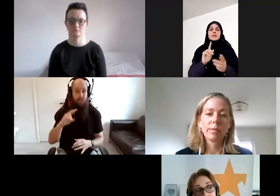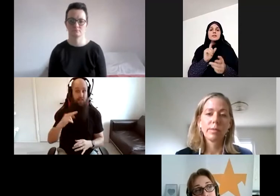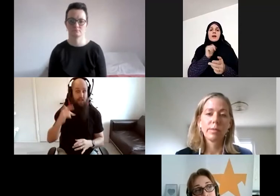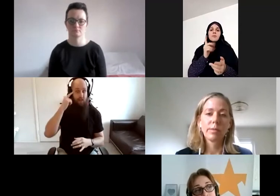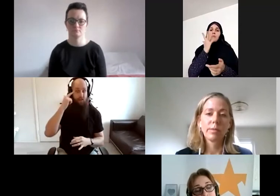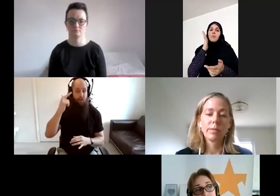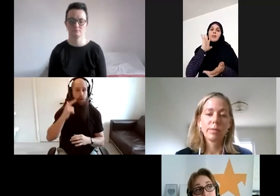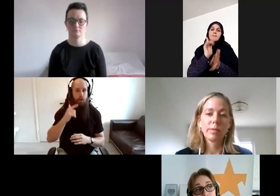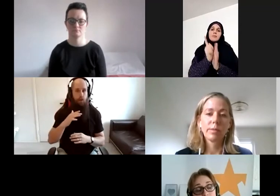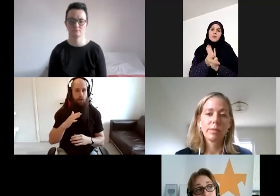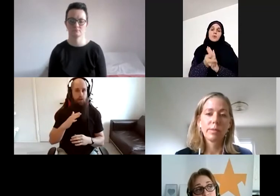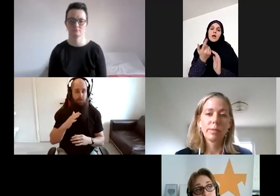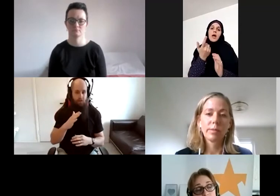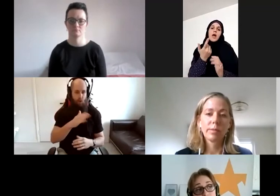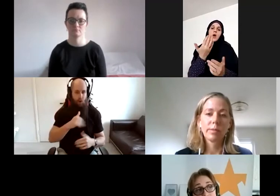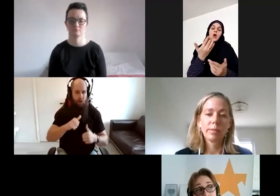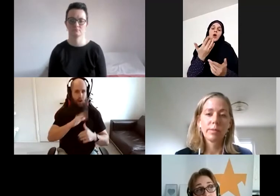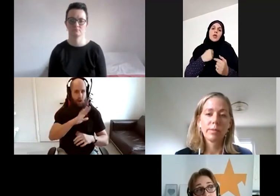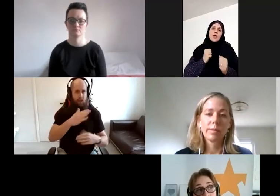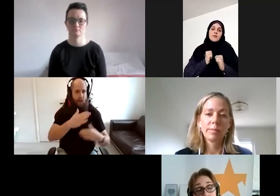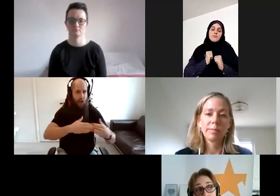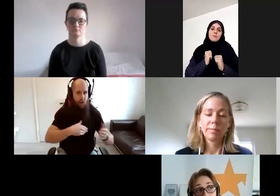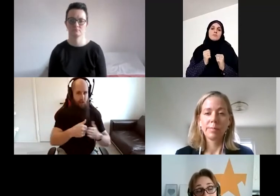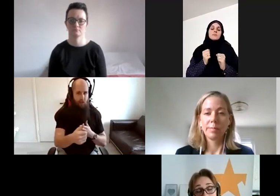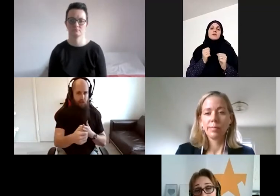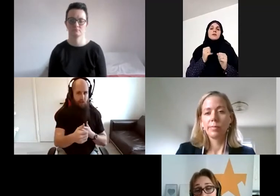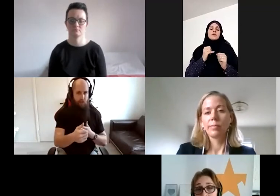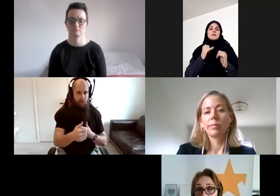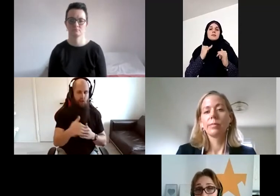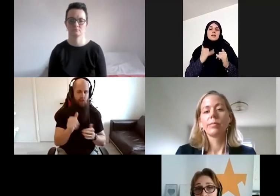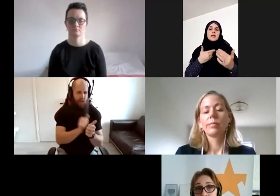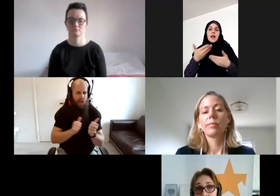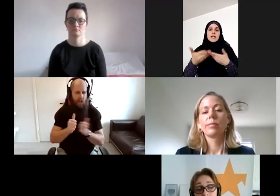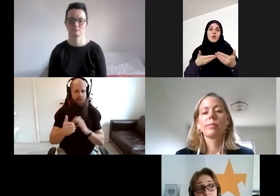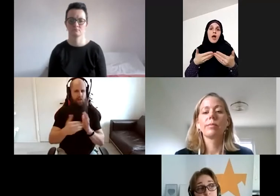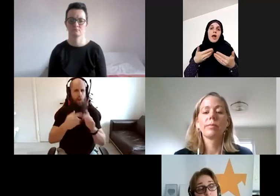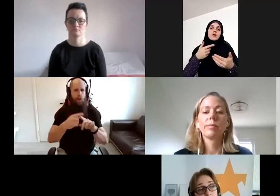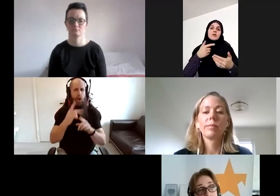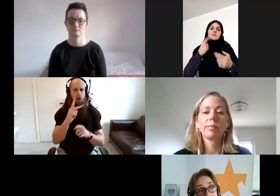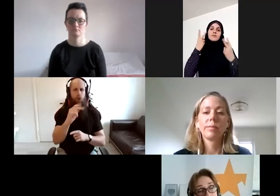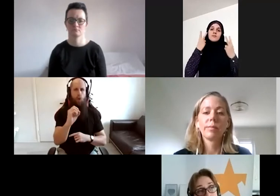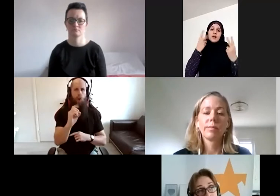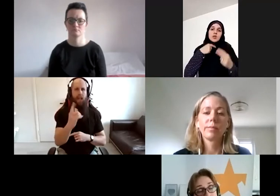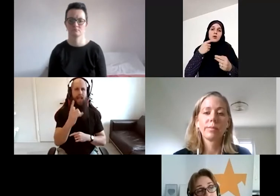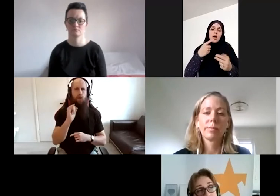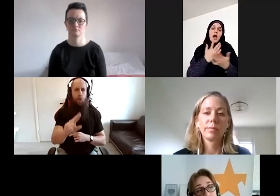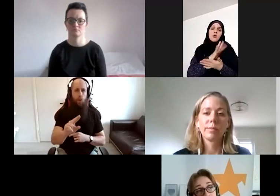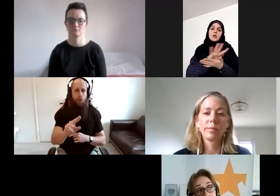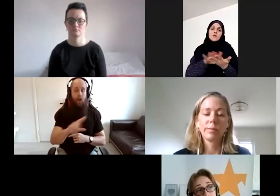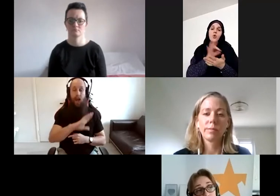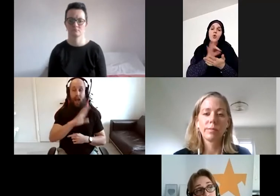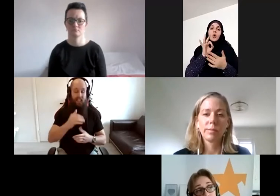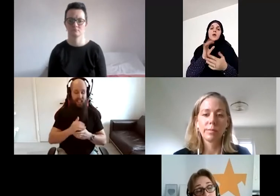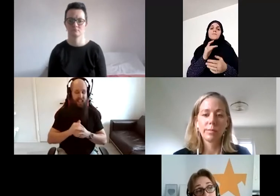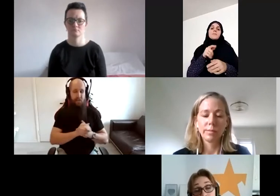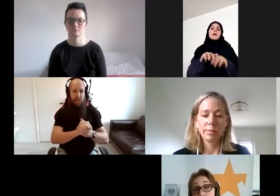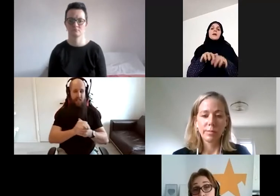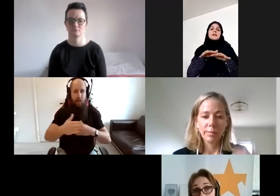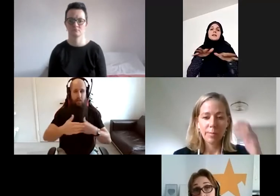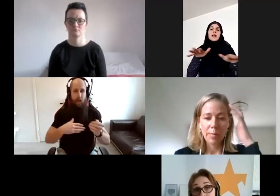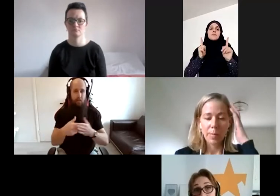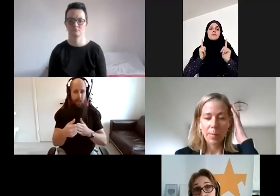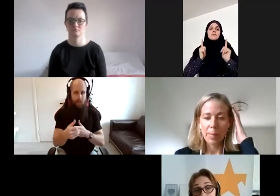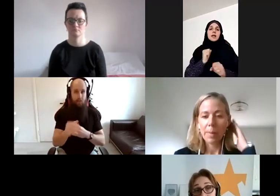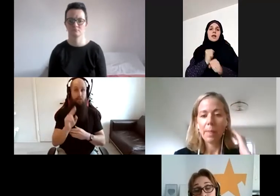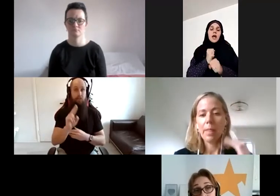our partners, the work of representative of coalition, so through the joint activities work, we